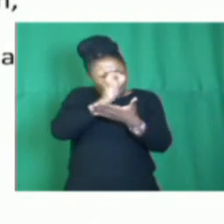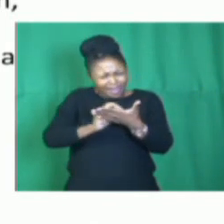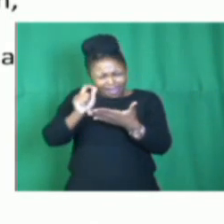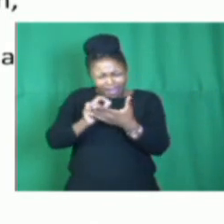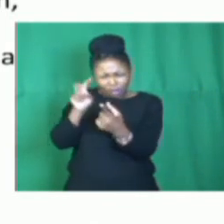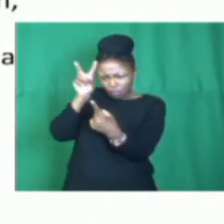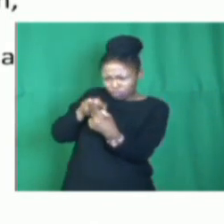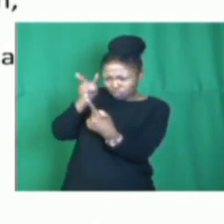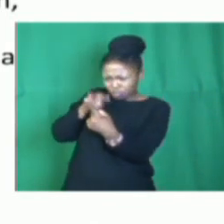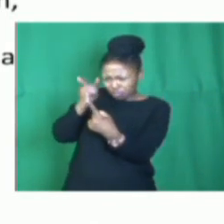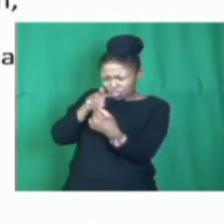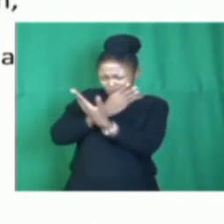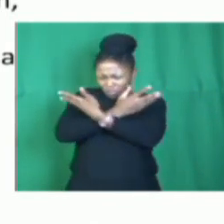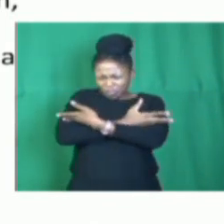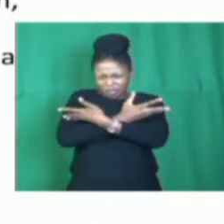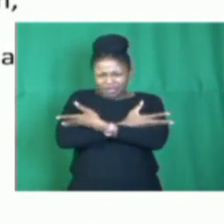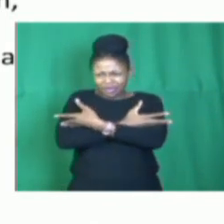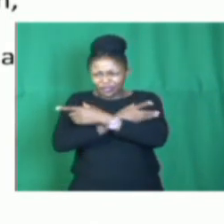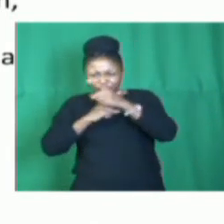appearance refers to facial